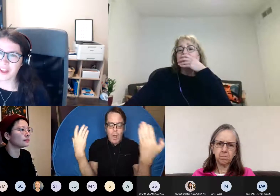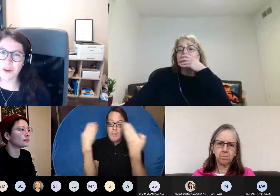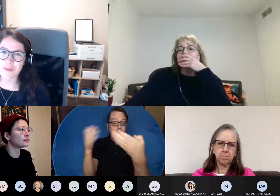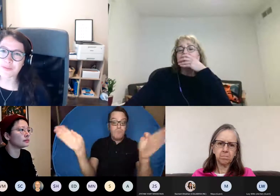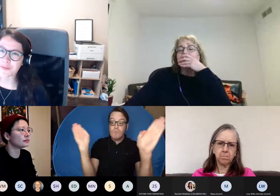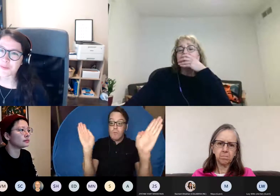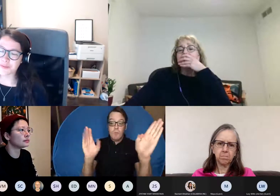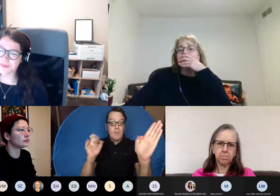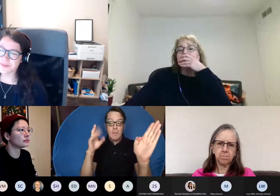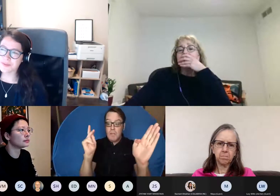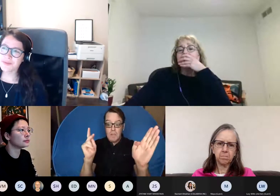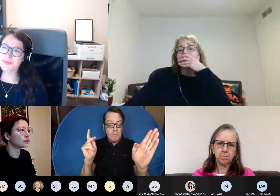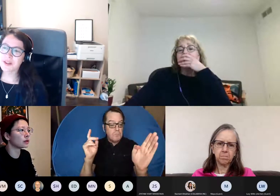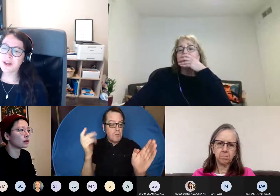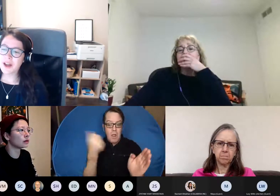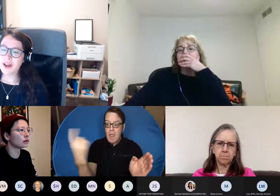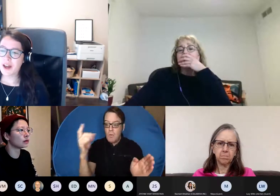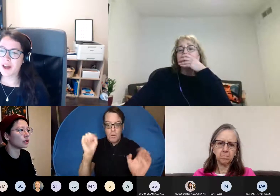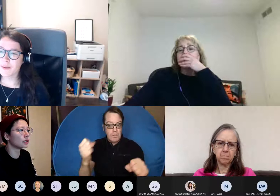Thank you.